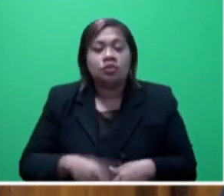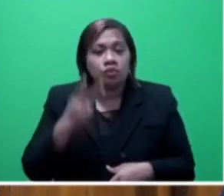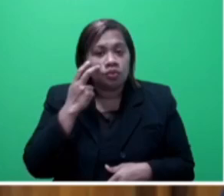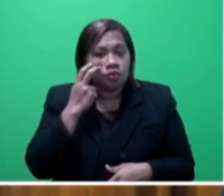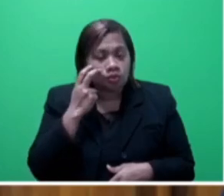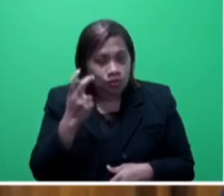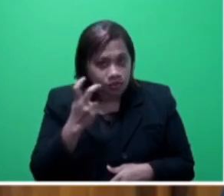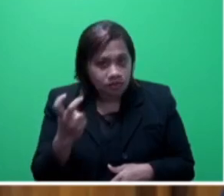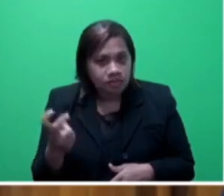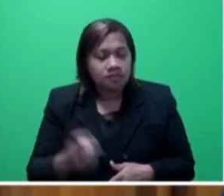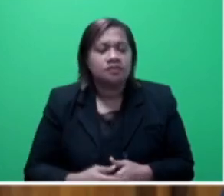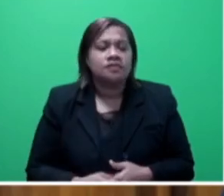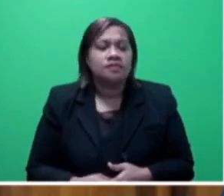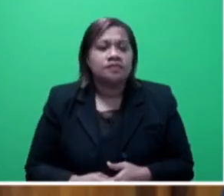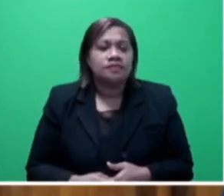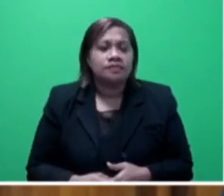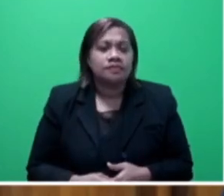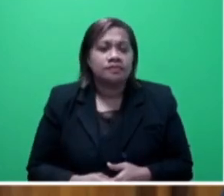net